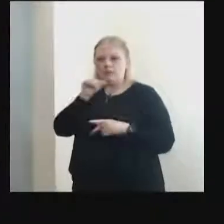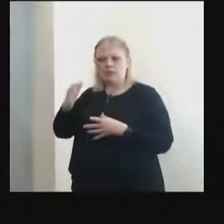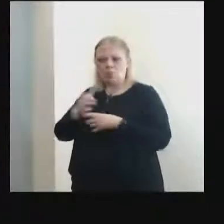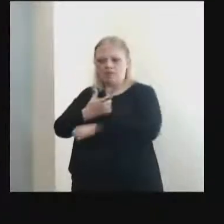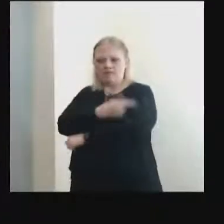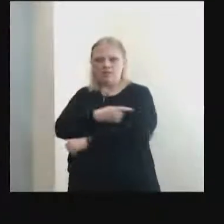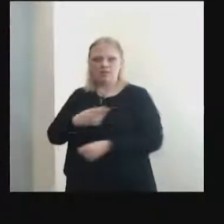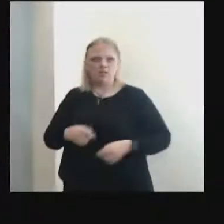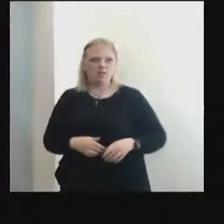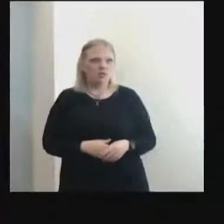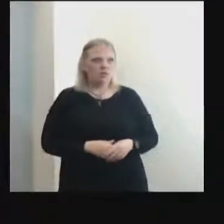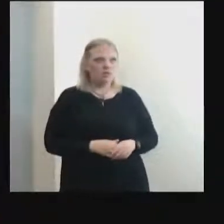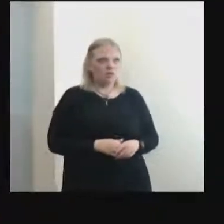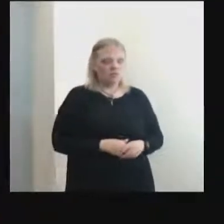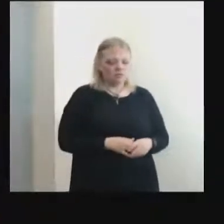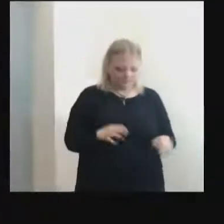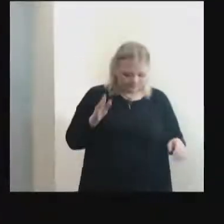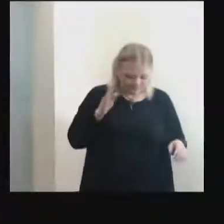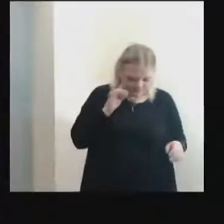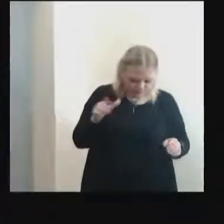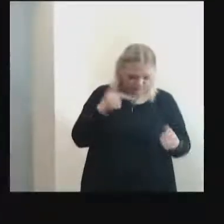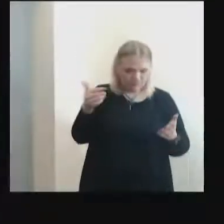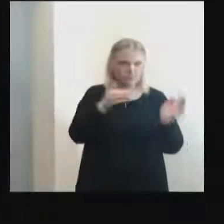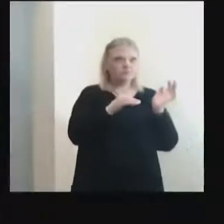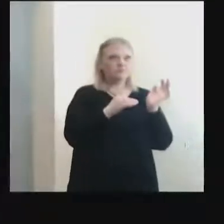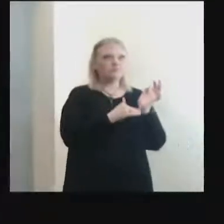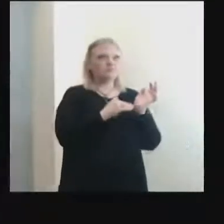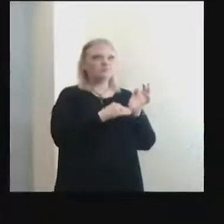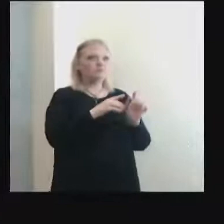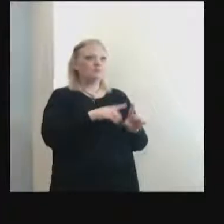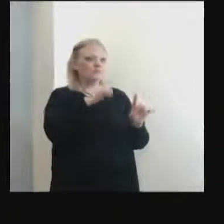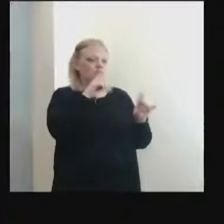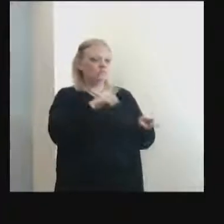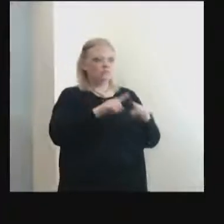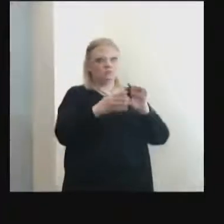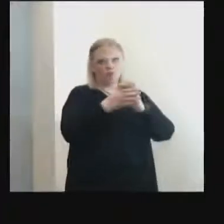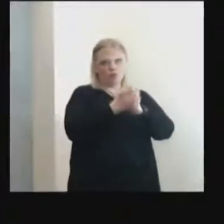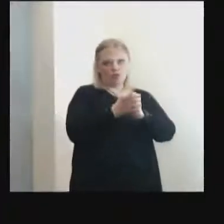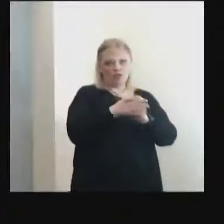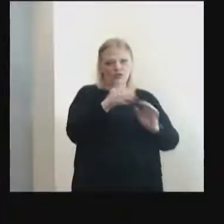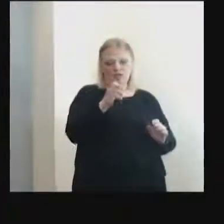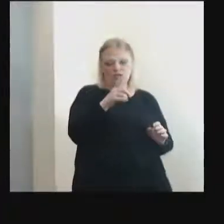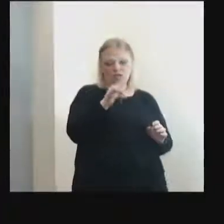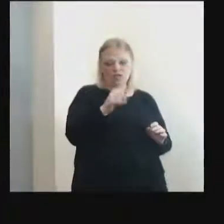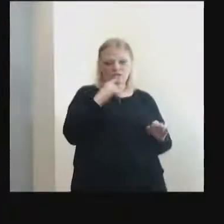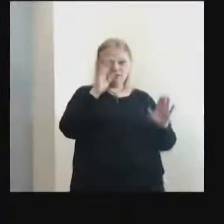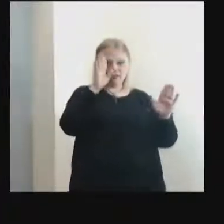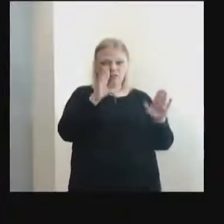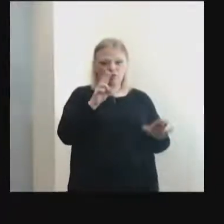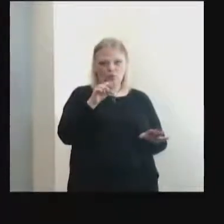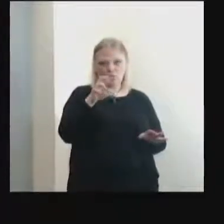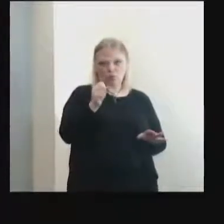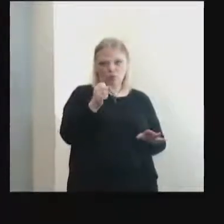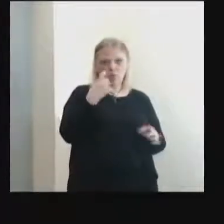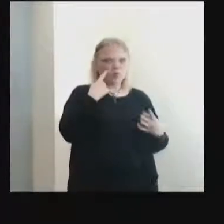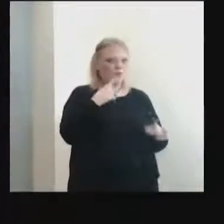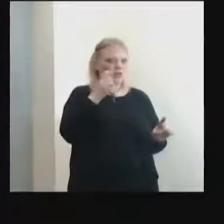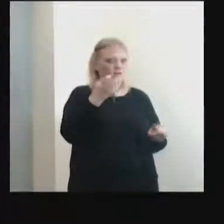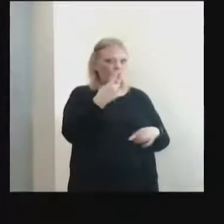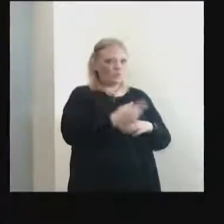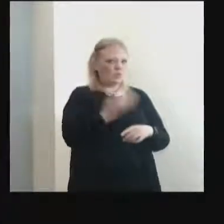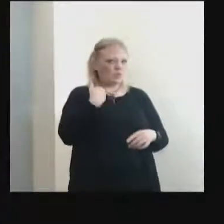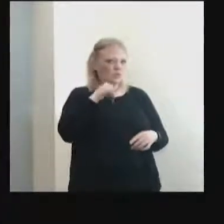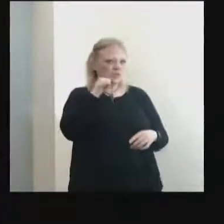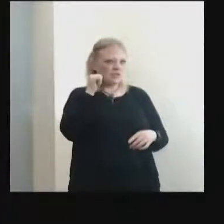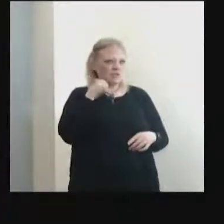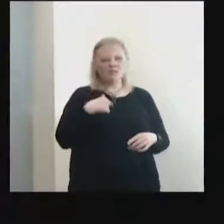vaccinated? Well, I'll turn it over to Dr. Burstein to answer more of that question, but congratulations, Ashley, on the great news you announced a couple days ago, or was it